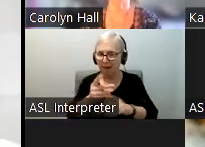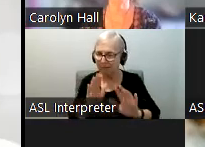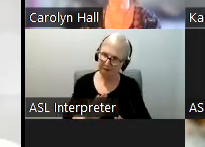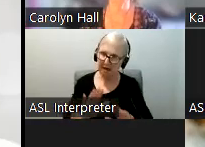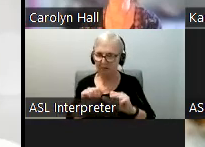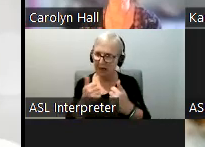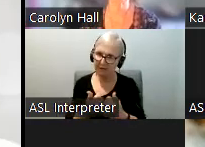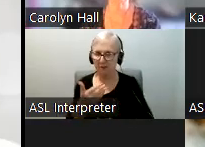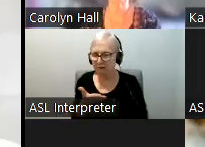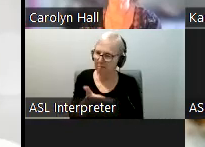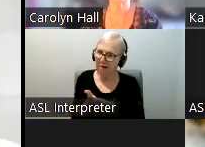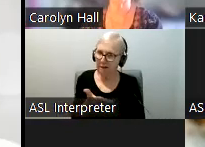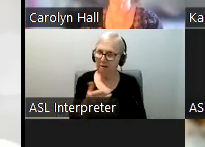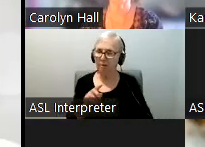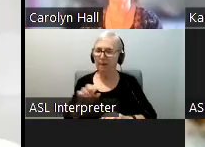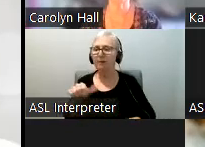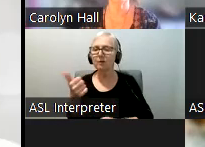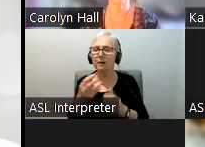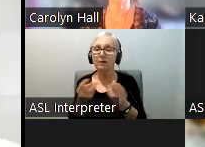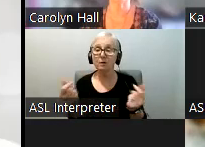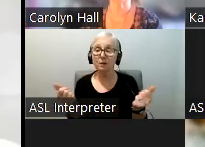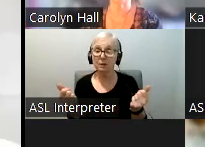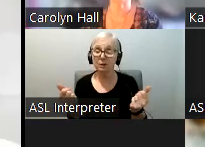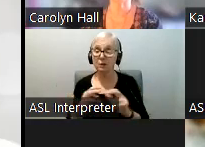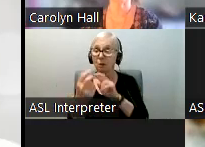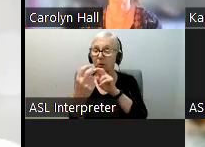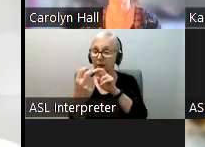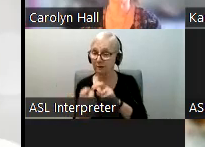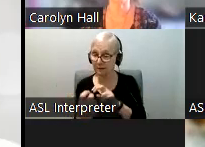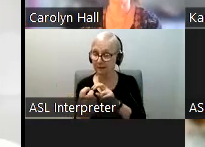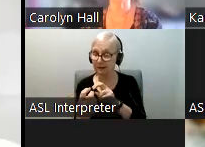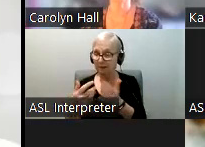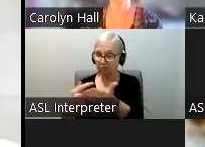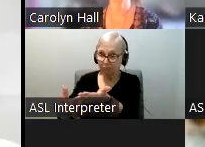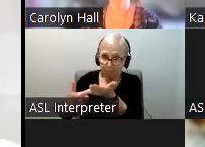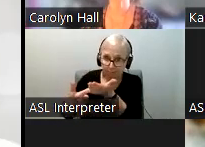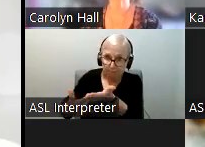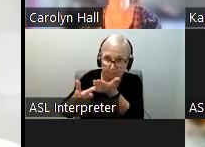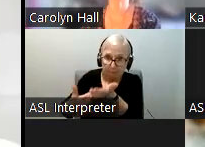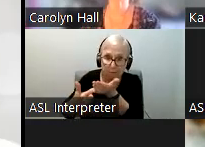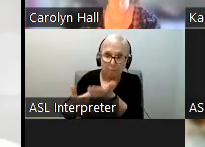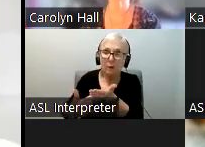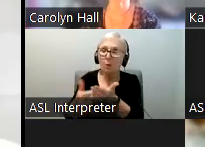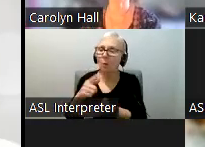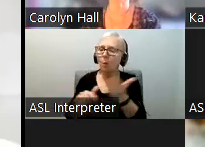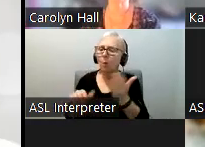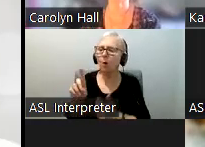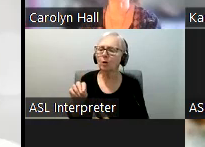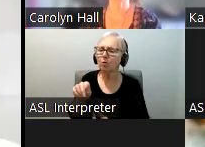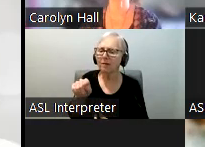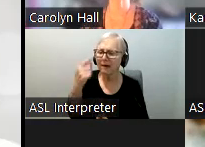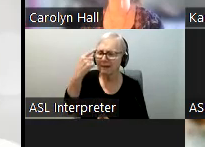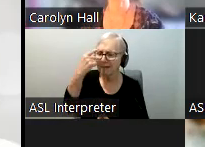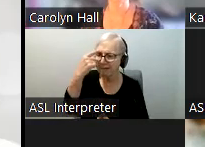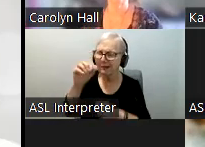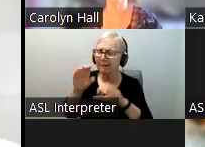be there. But there's other solutions, right? So when you sit down and you're able to talk to them about what do they think they can do to